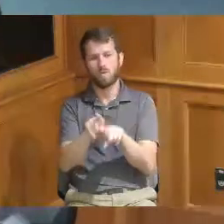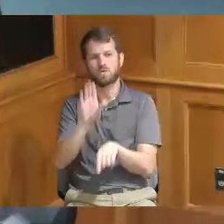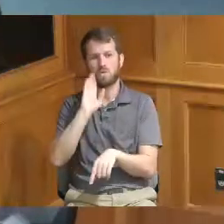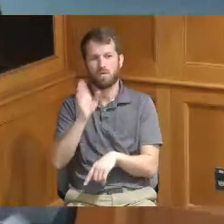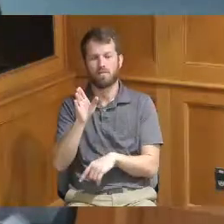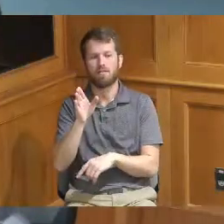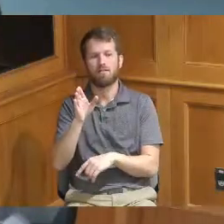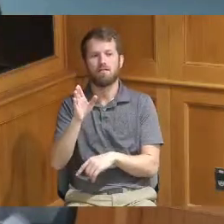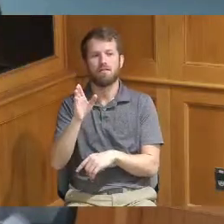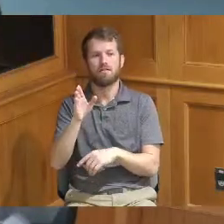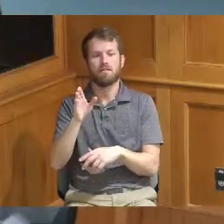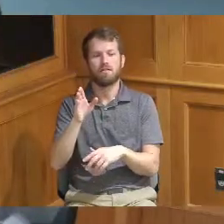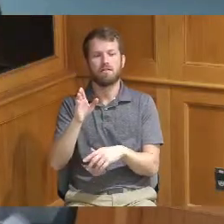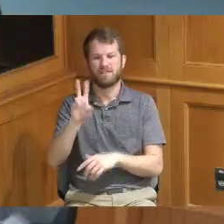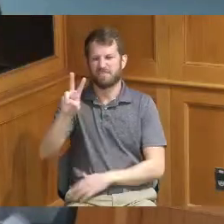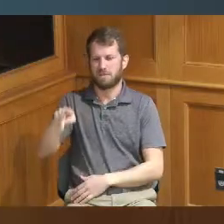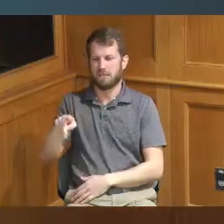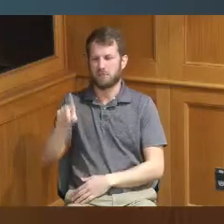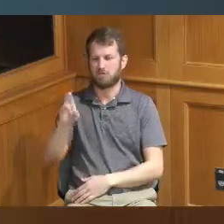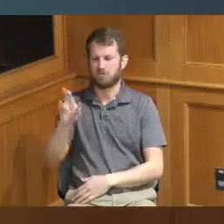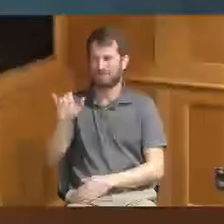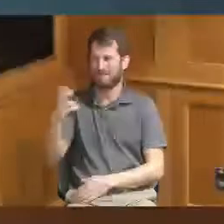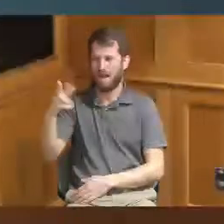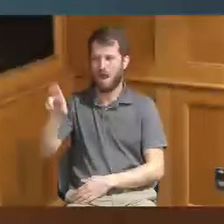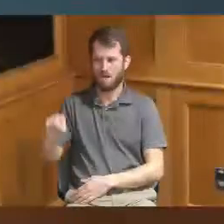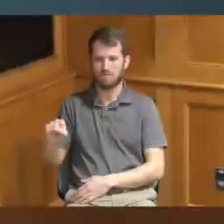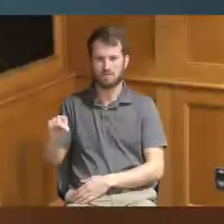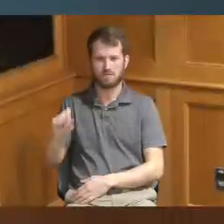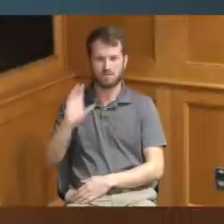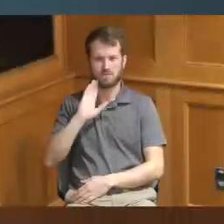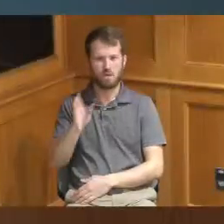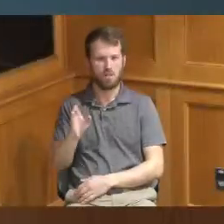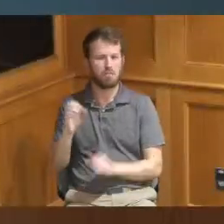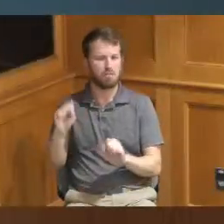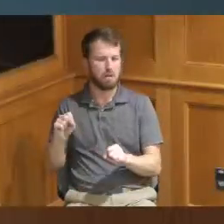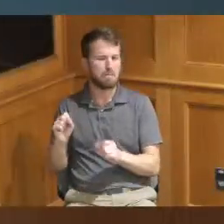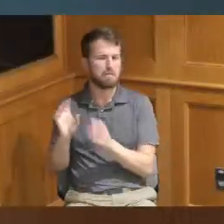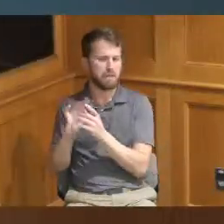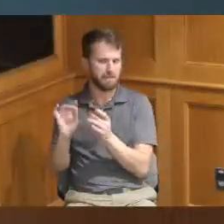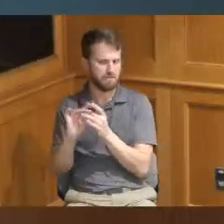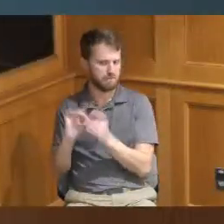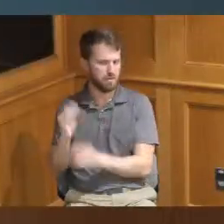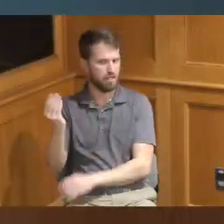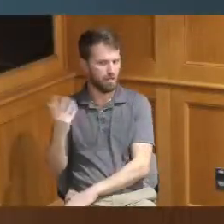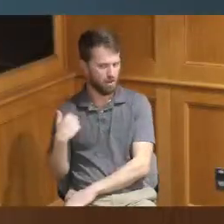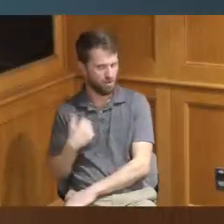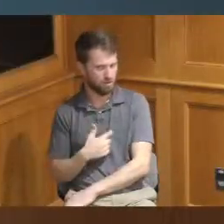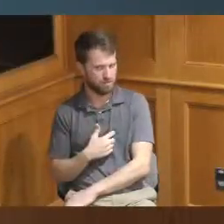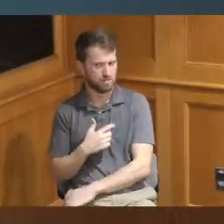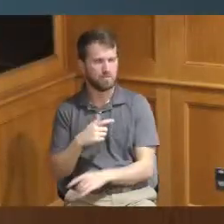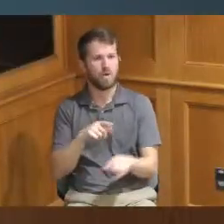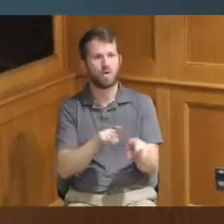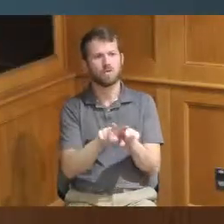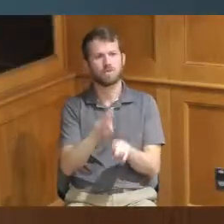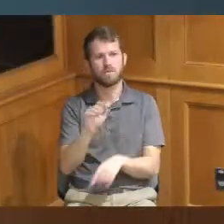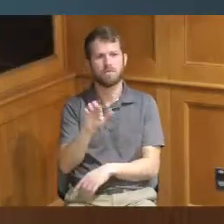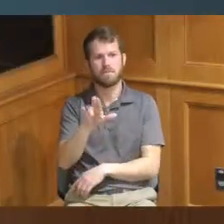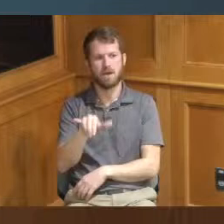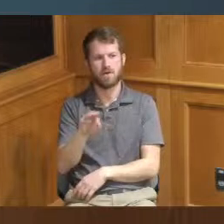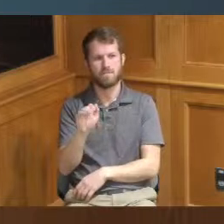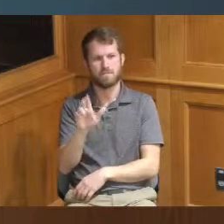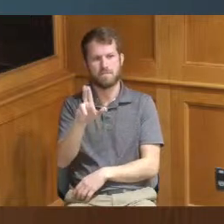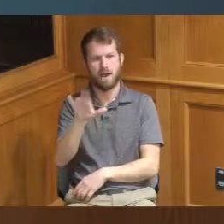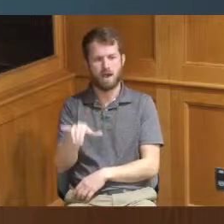having, and Vice President Driehaus will probably tell us about this, along with Mary Maui, where we have